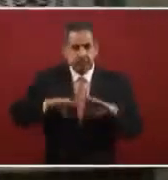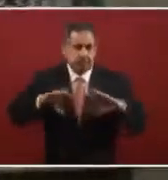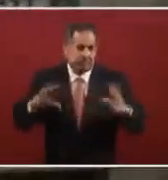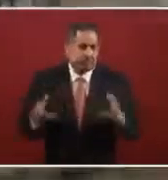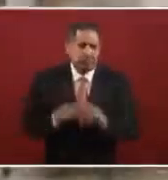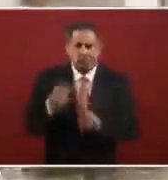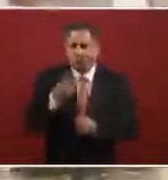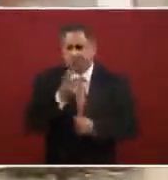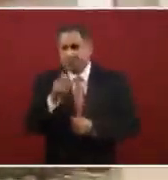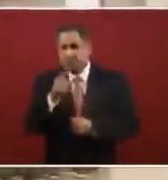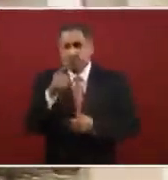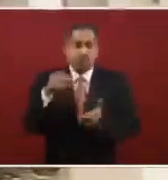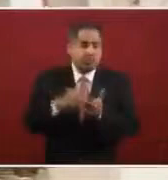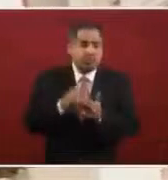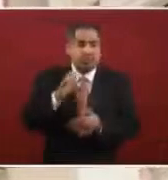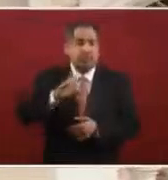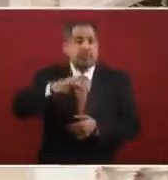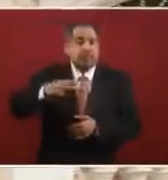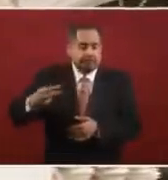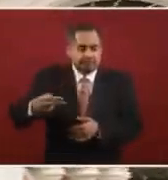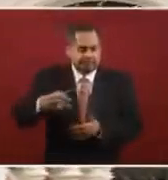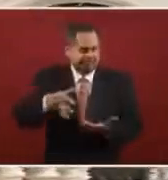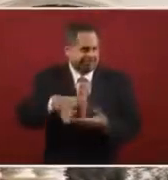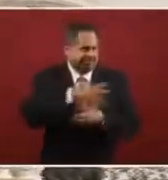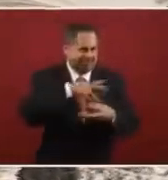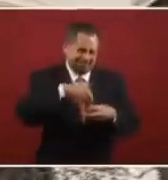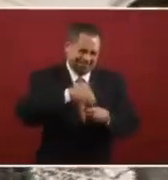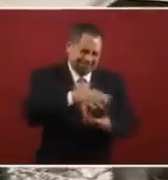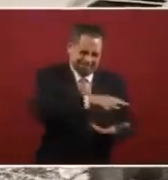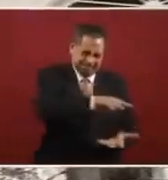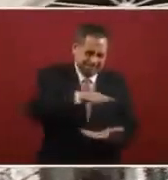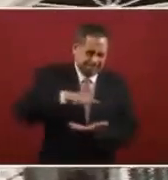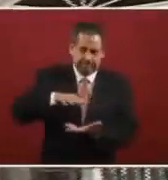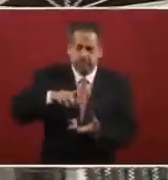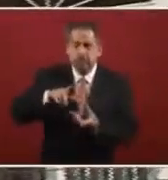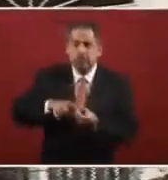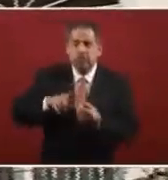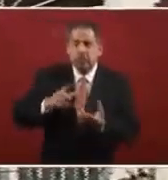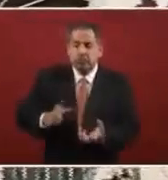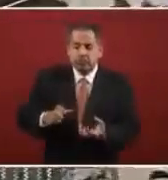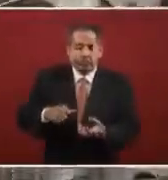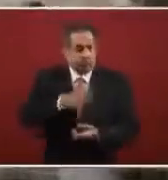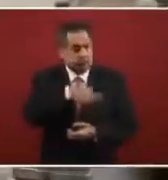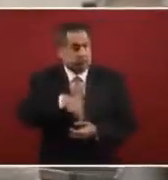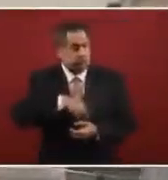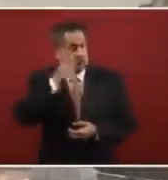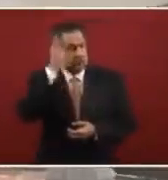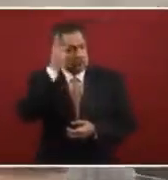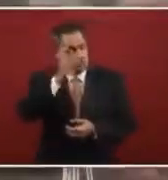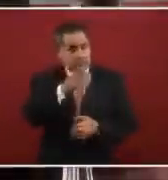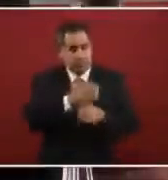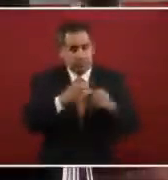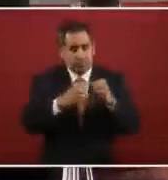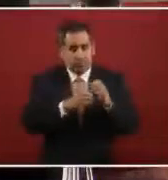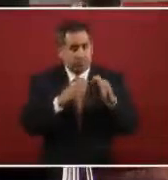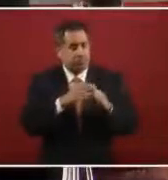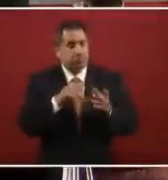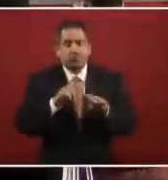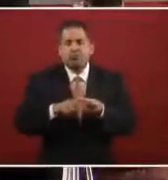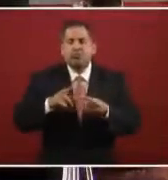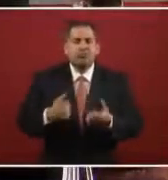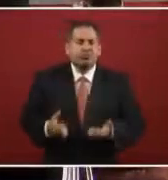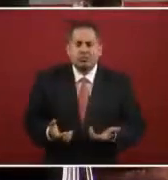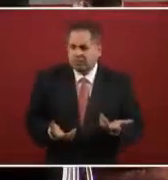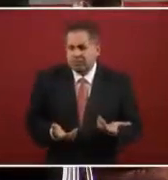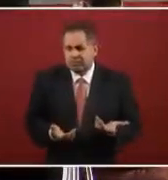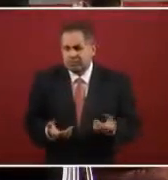euros. So this looks like the property. Wow. So where did the properties go from that Mexican citizen?